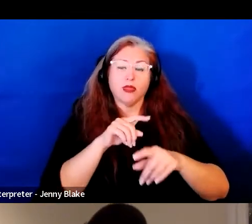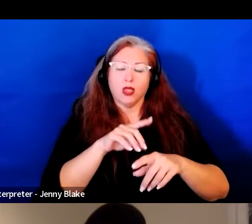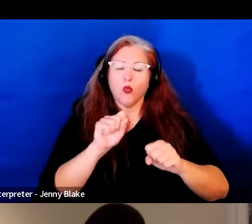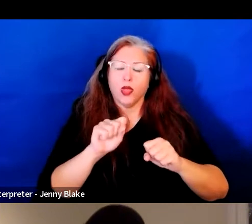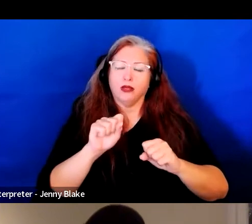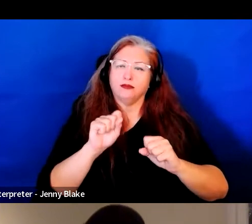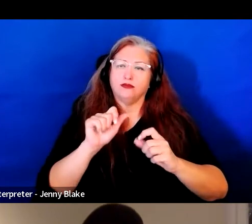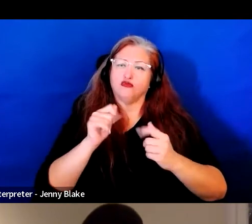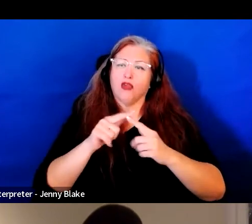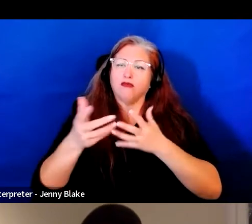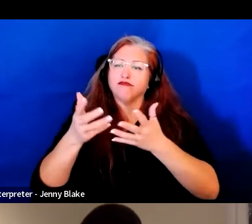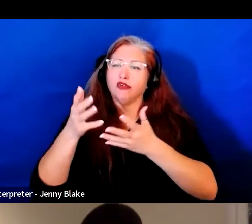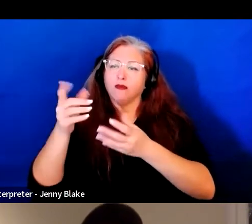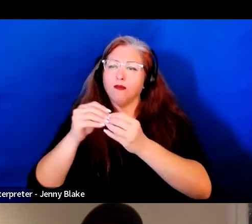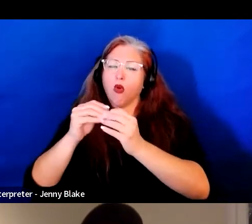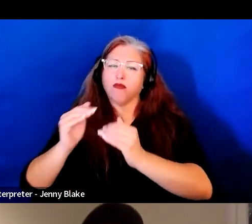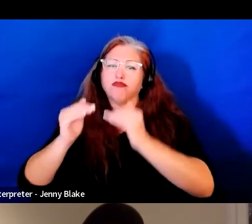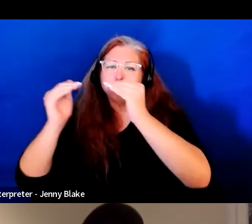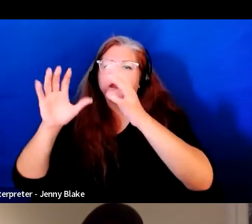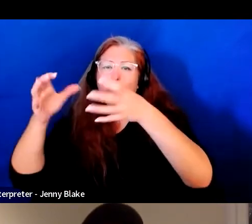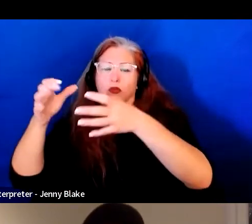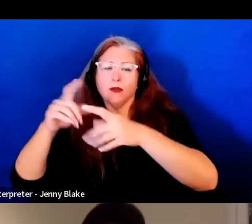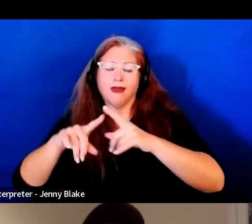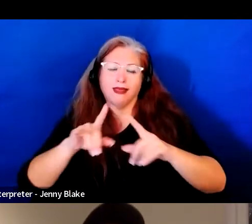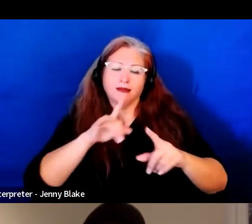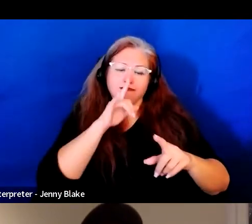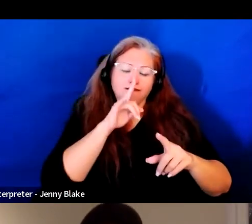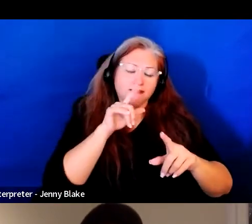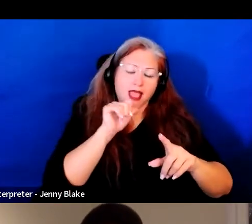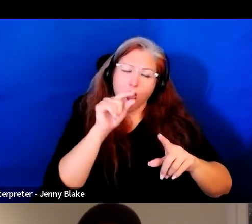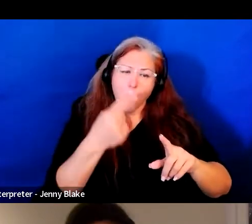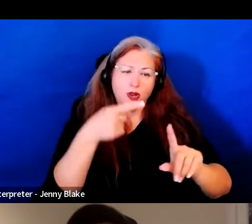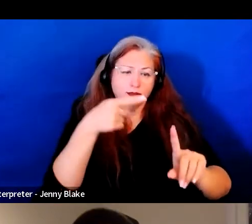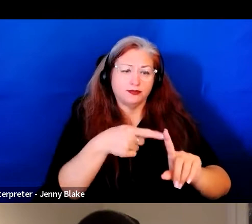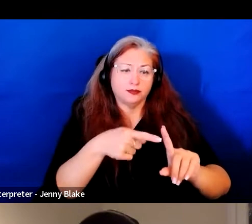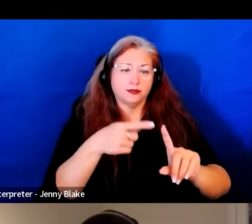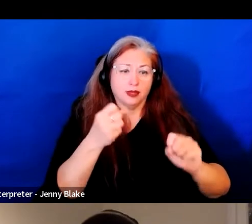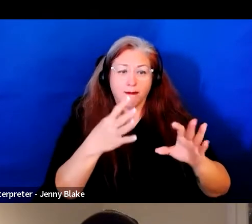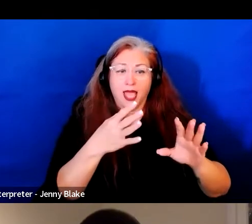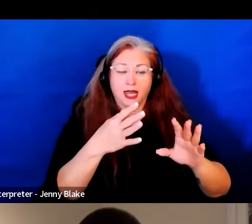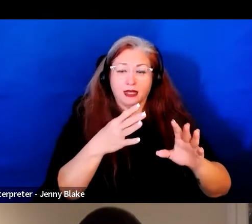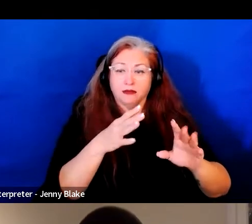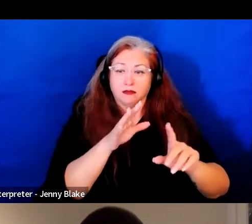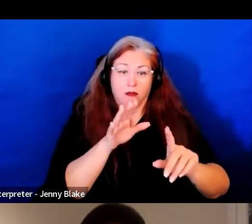that side, but I think that they're also very, you know, that there's a lot of populist